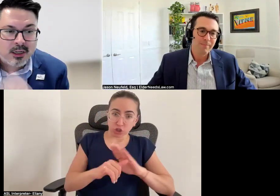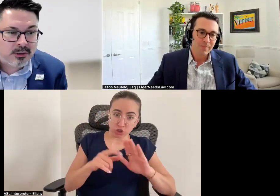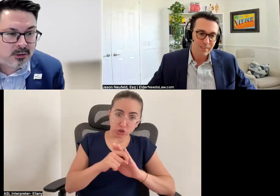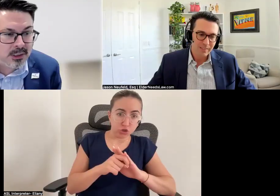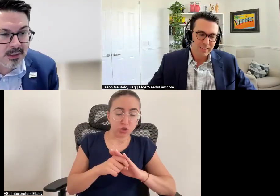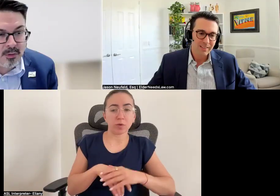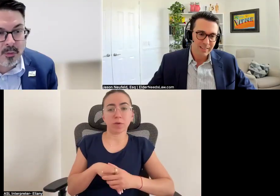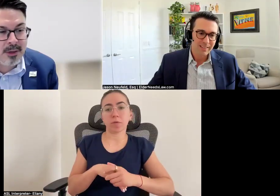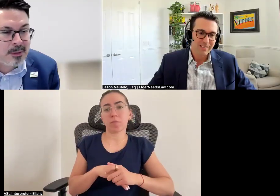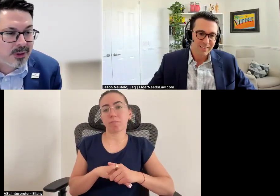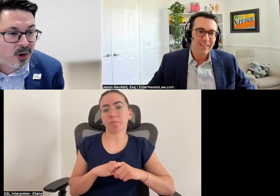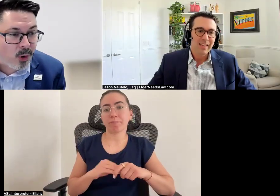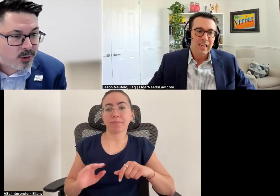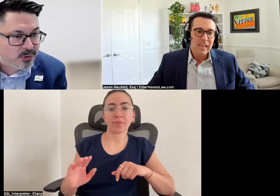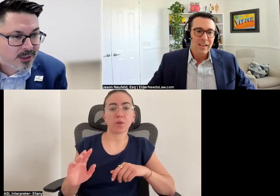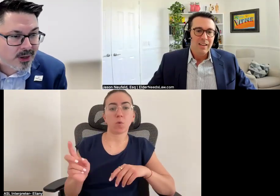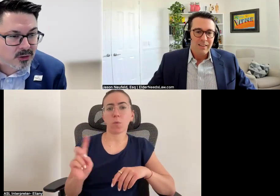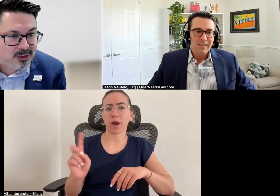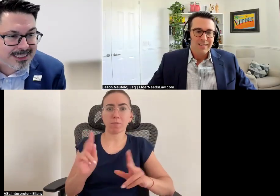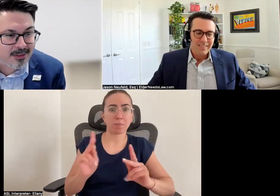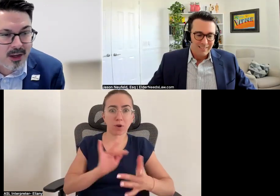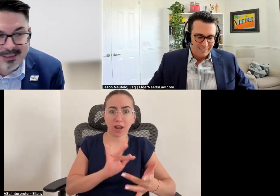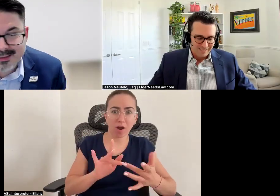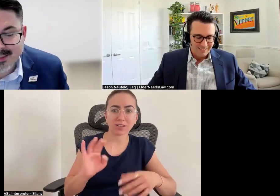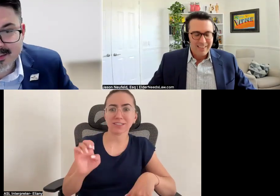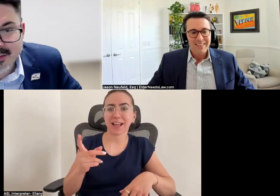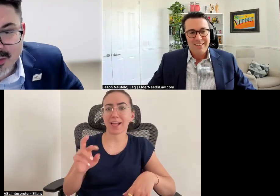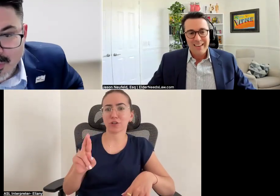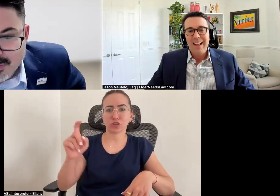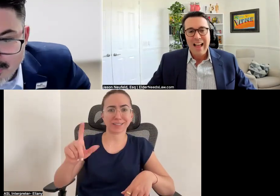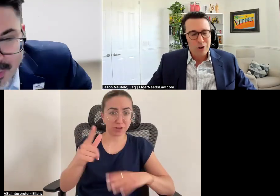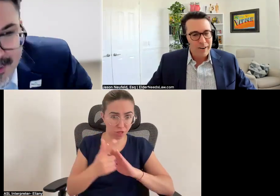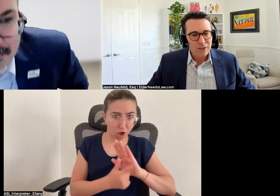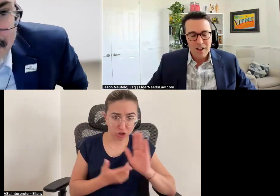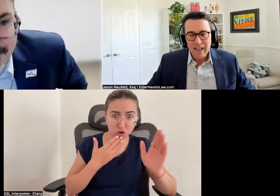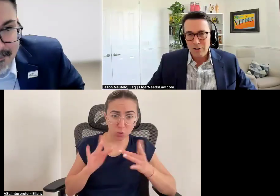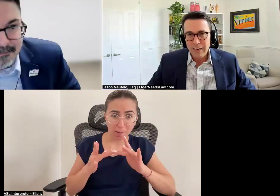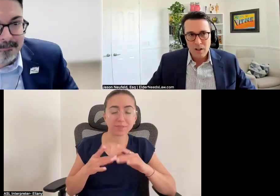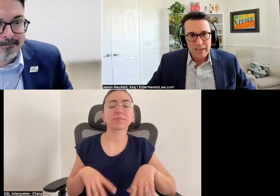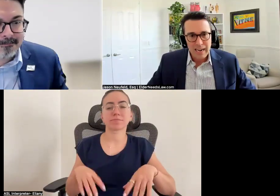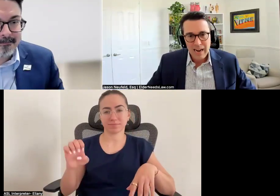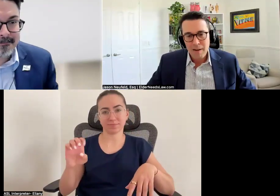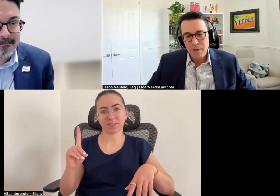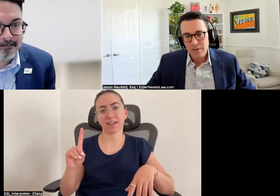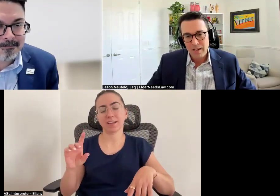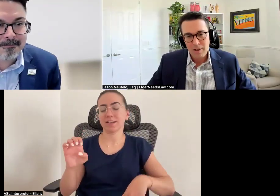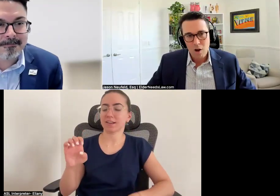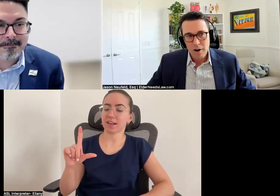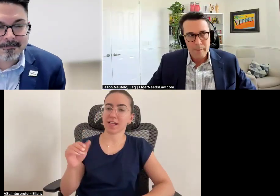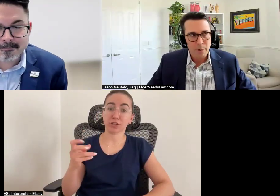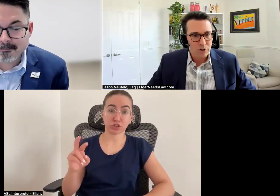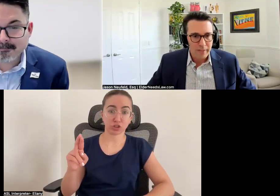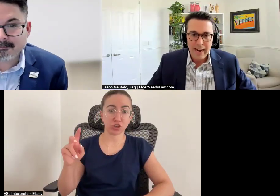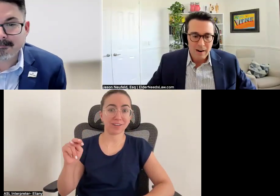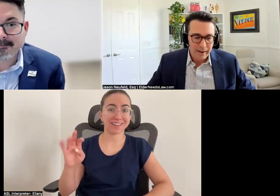your where can people get a hold of you? I know Elder Needs Law, is that still a good website for Elder you? Needs Law, elderneedslaw.com is all